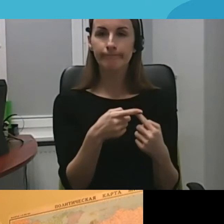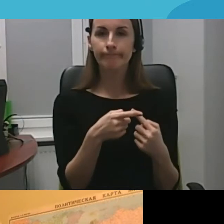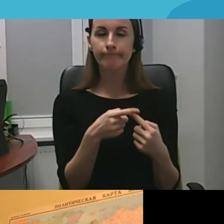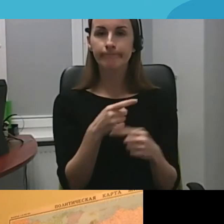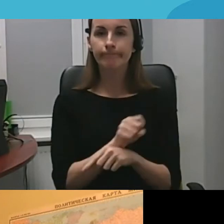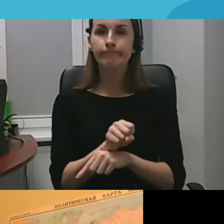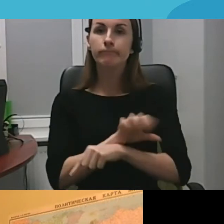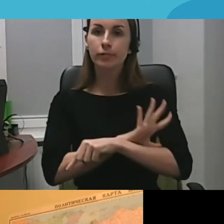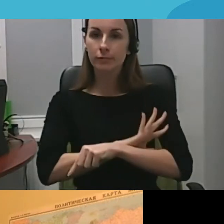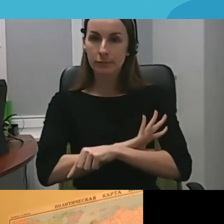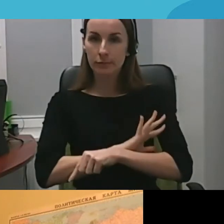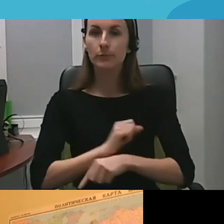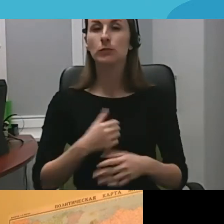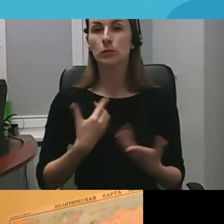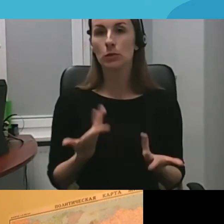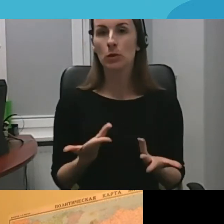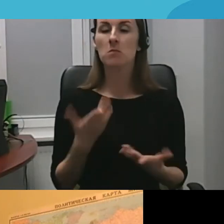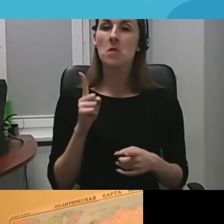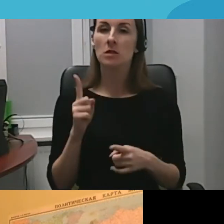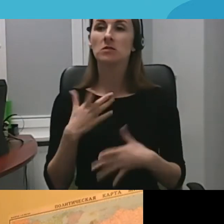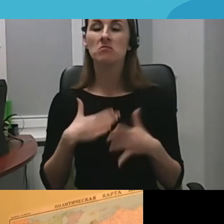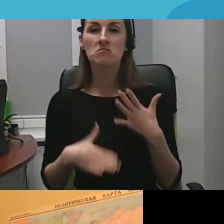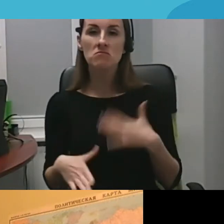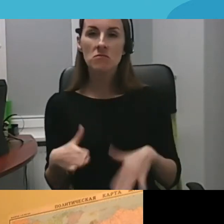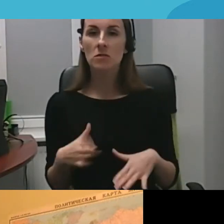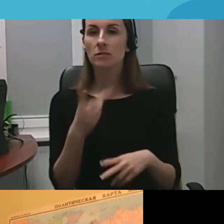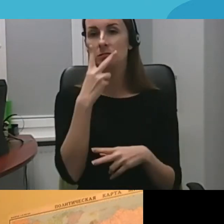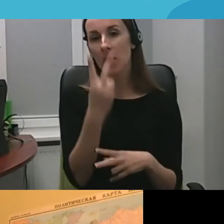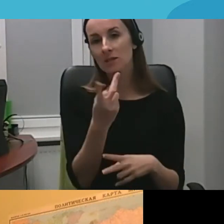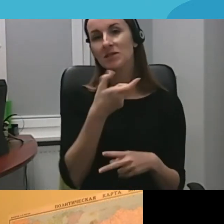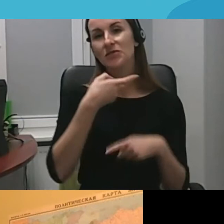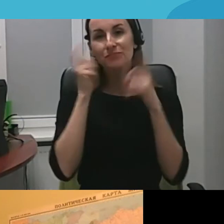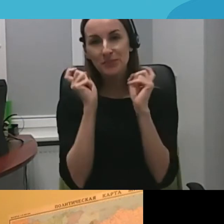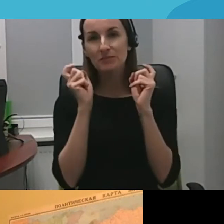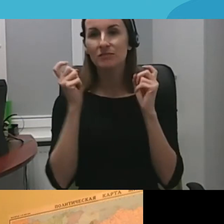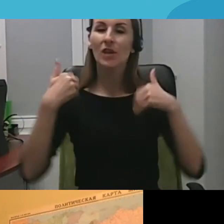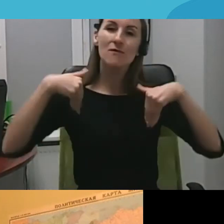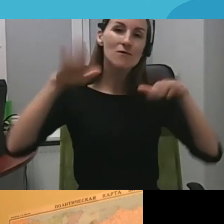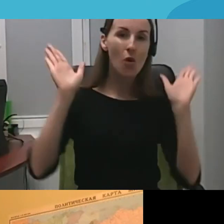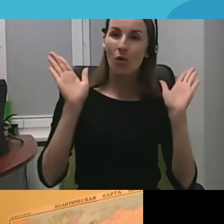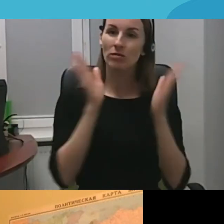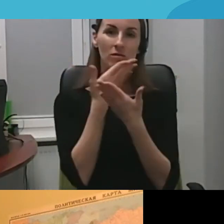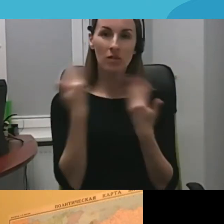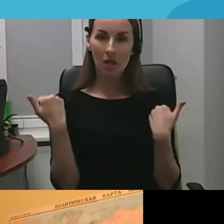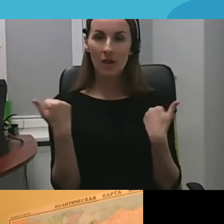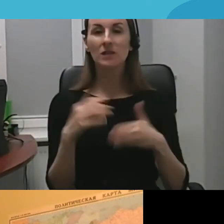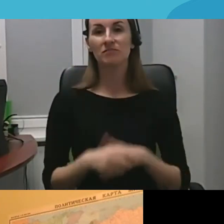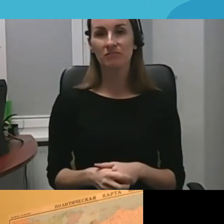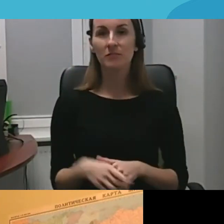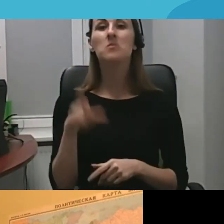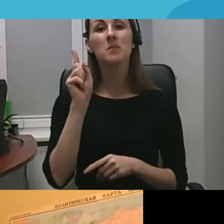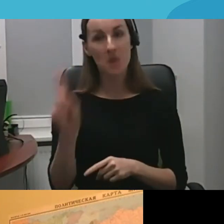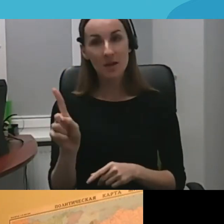like smiling and not giving up. On the other hand, I'm reading